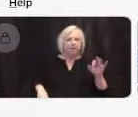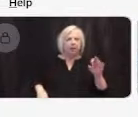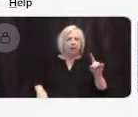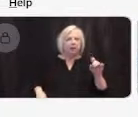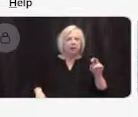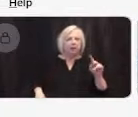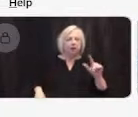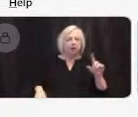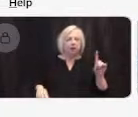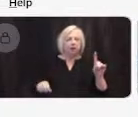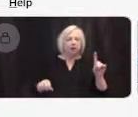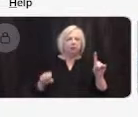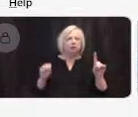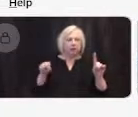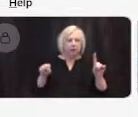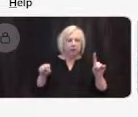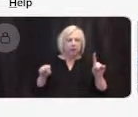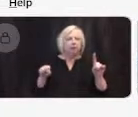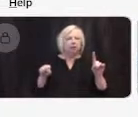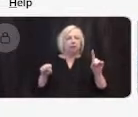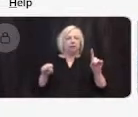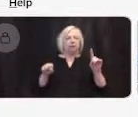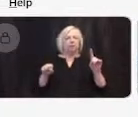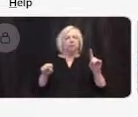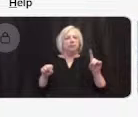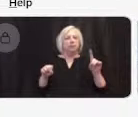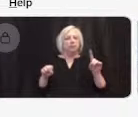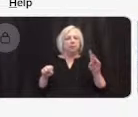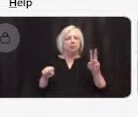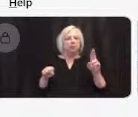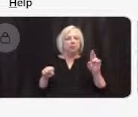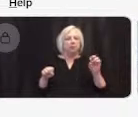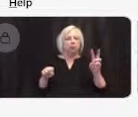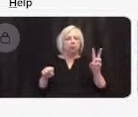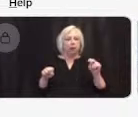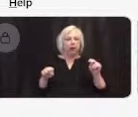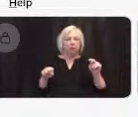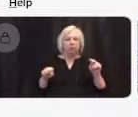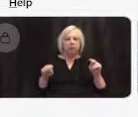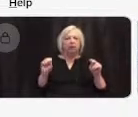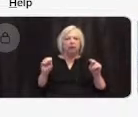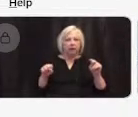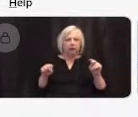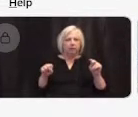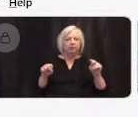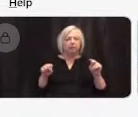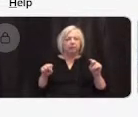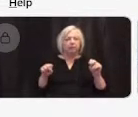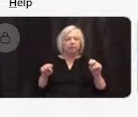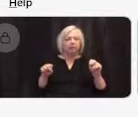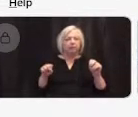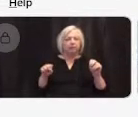McDonald, Yes. Brown, Yes.